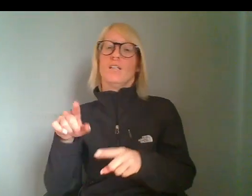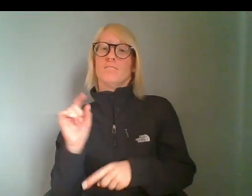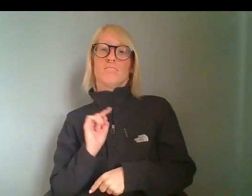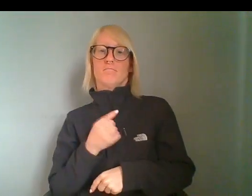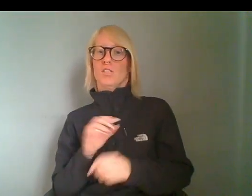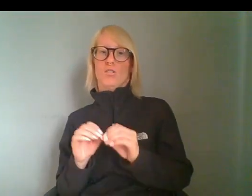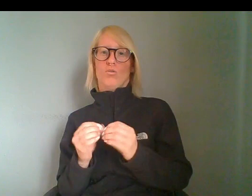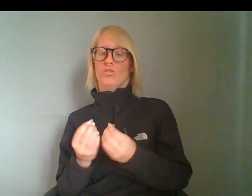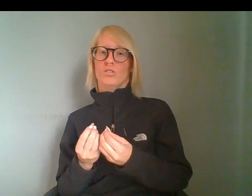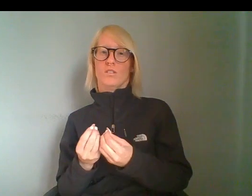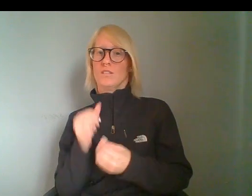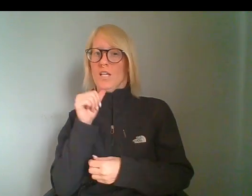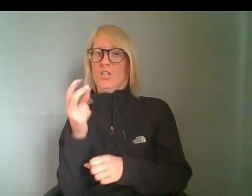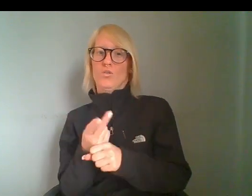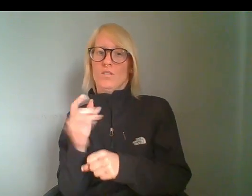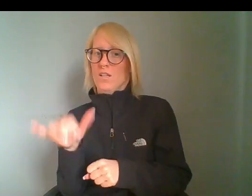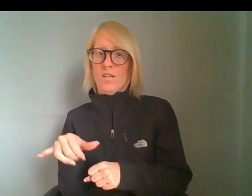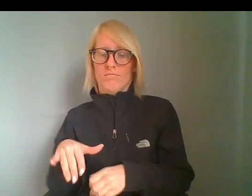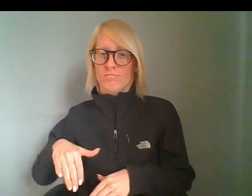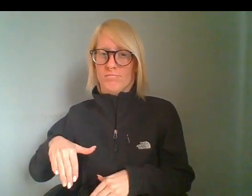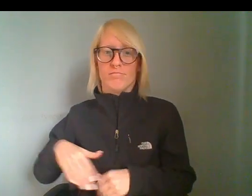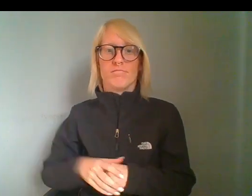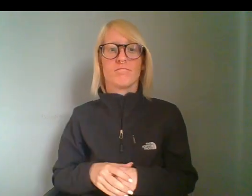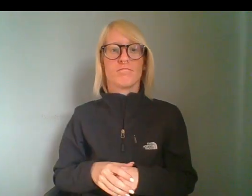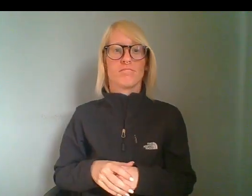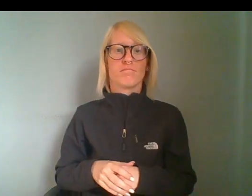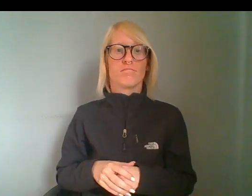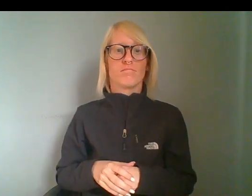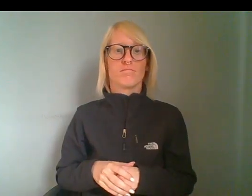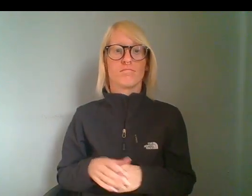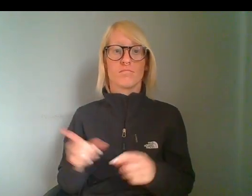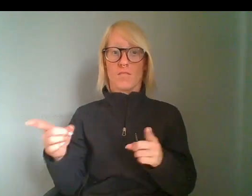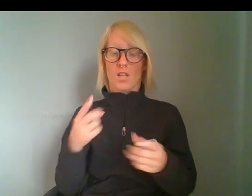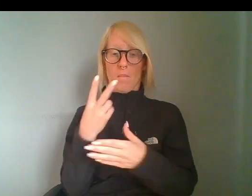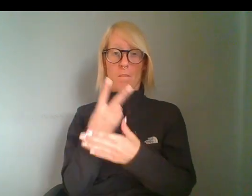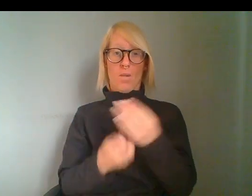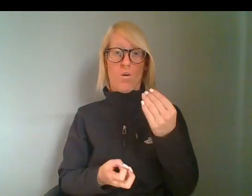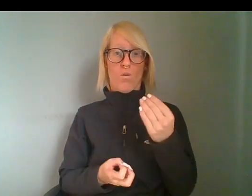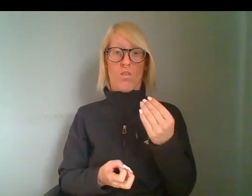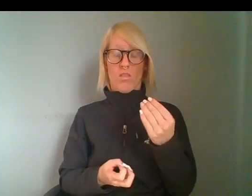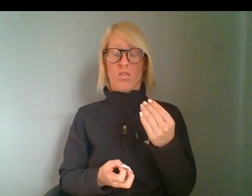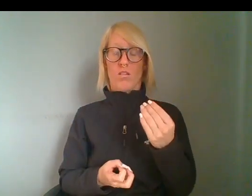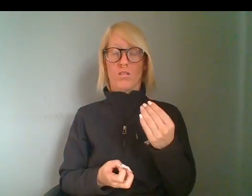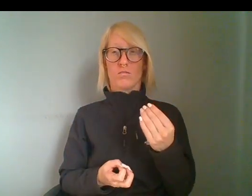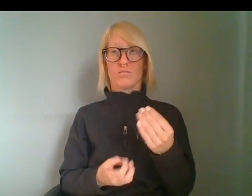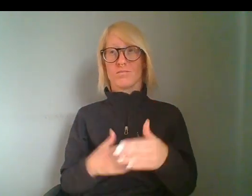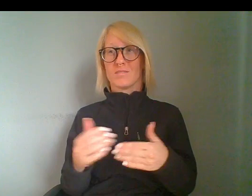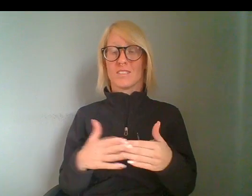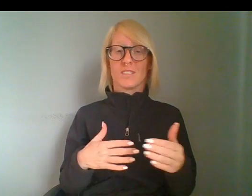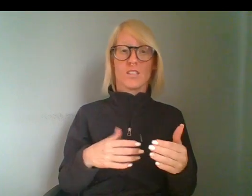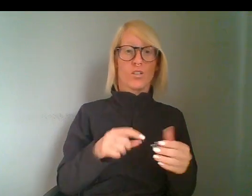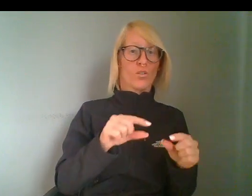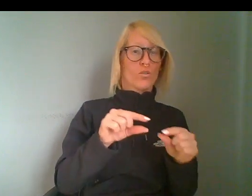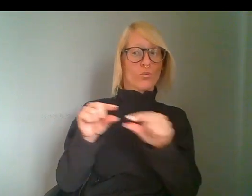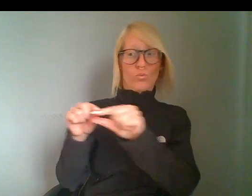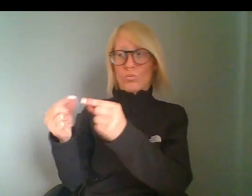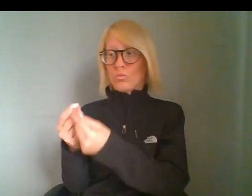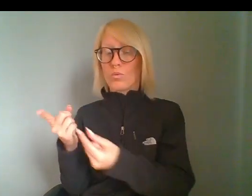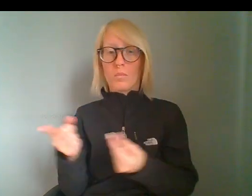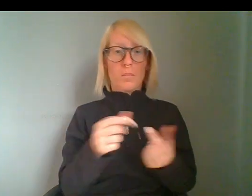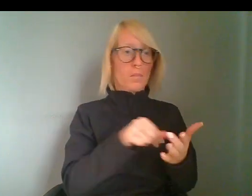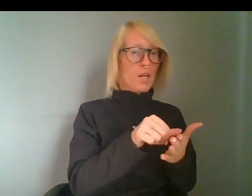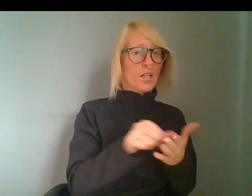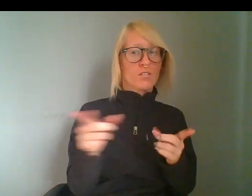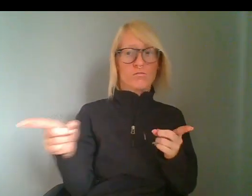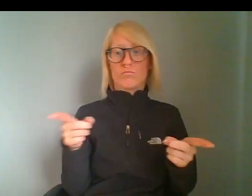And then again, both whether or not you're on a group or a page, you can still have discussions. You can still